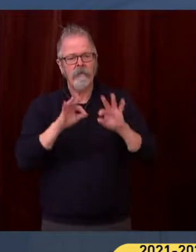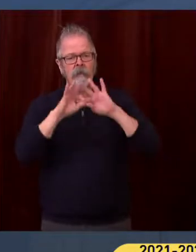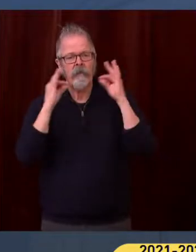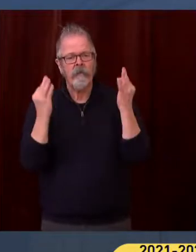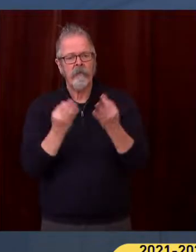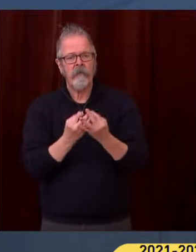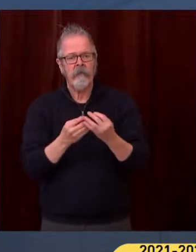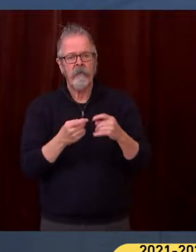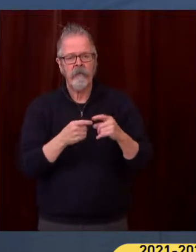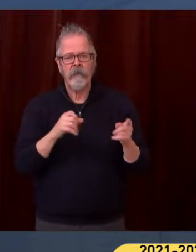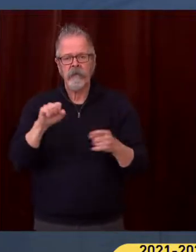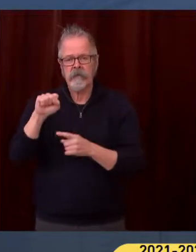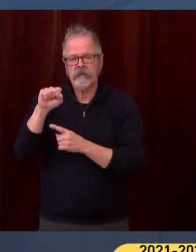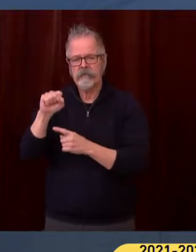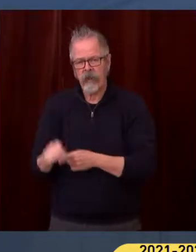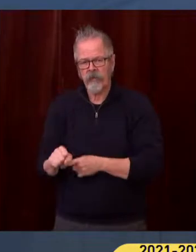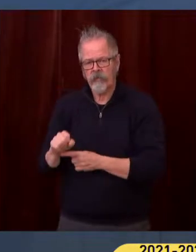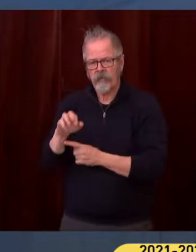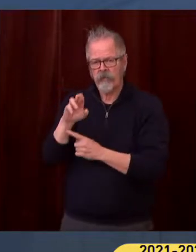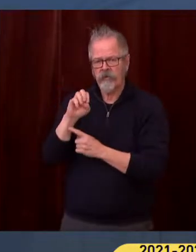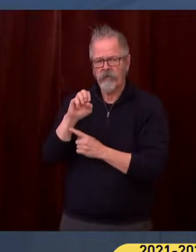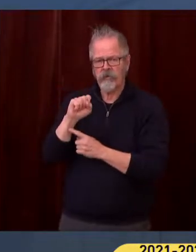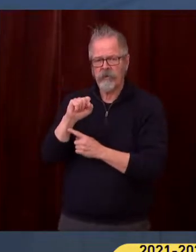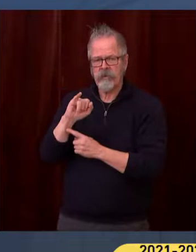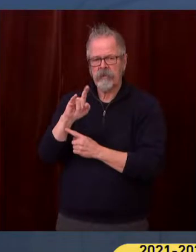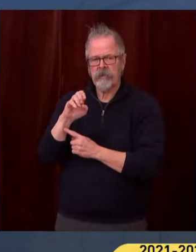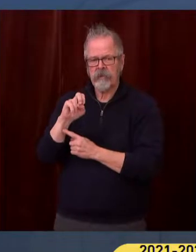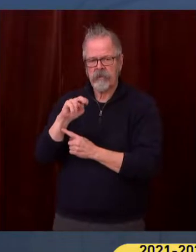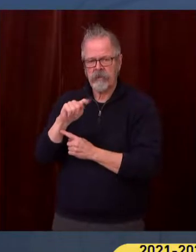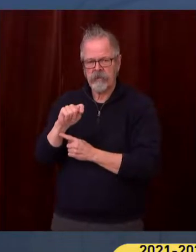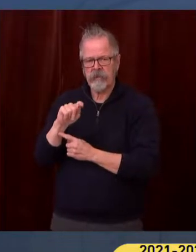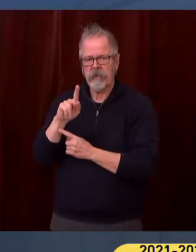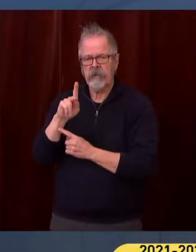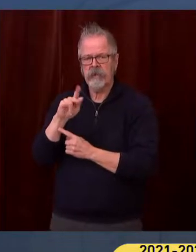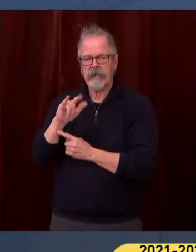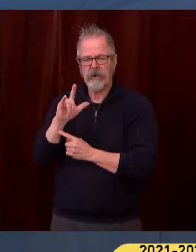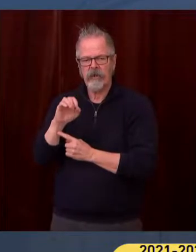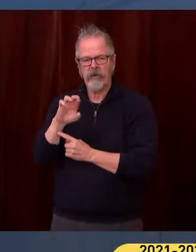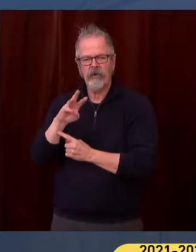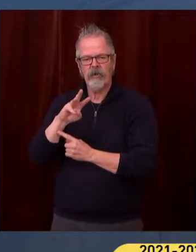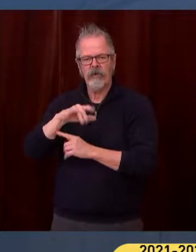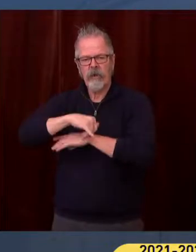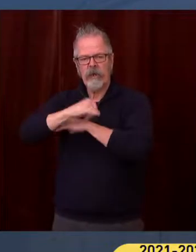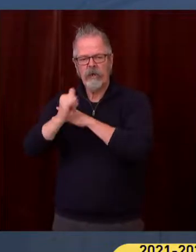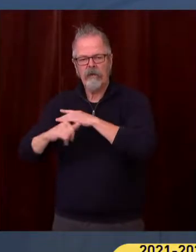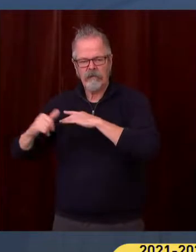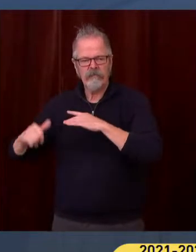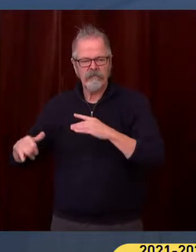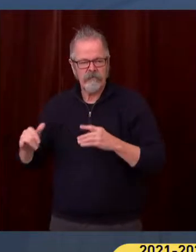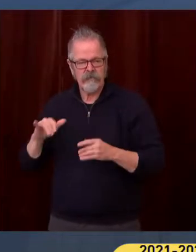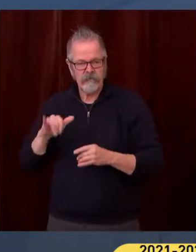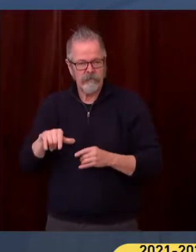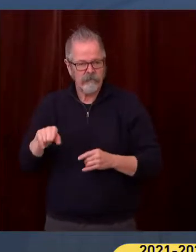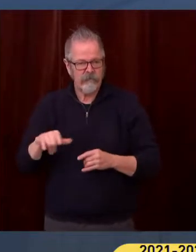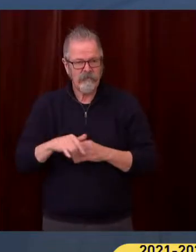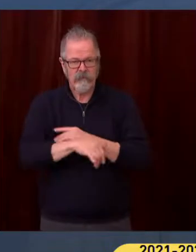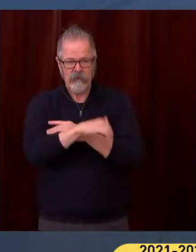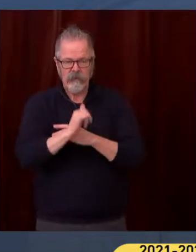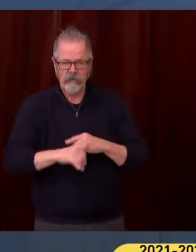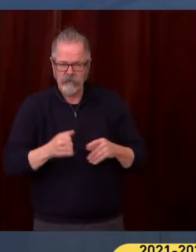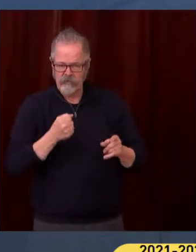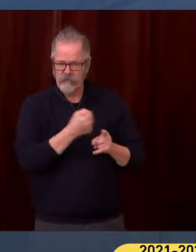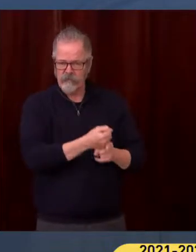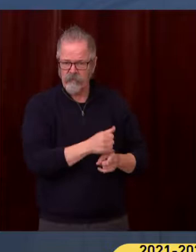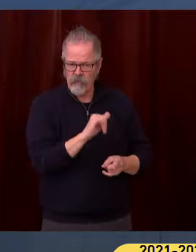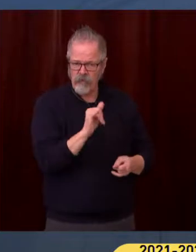the same commitments from us and the people that live here in Washington that we've been asking as